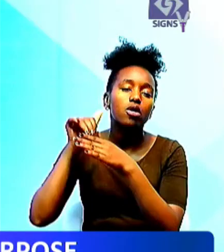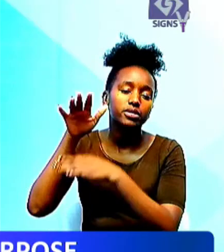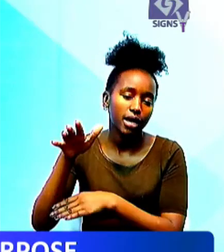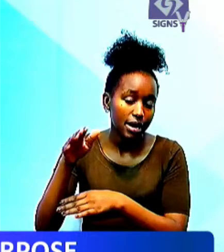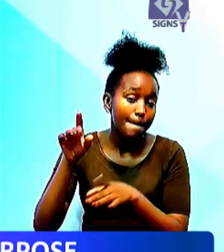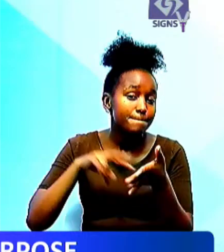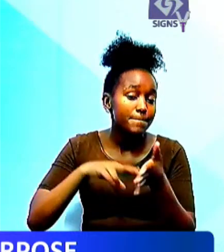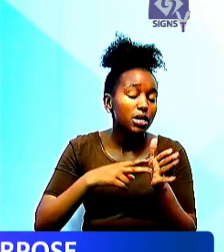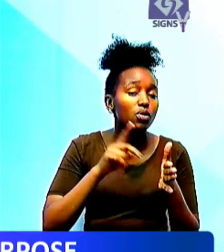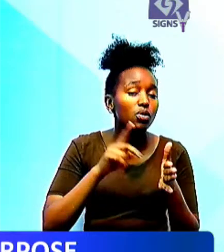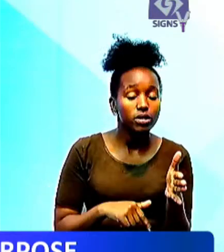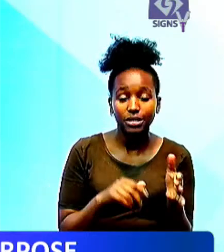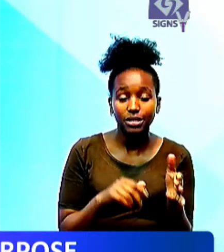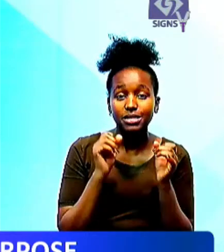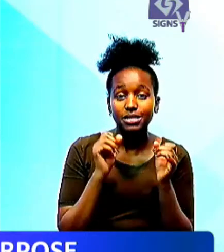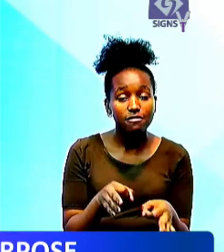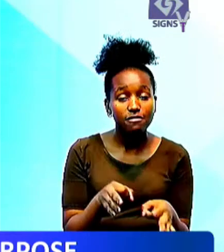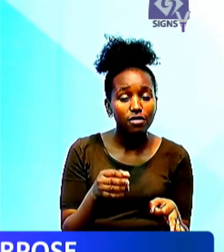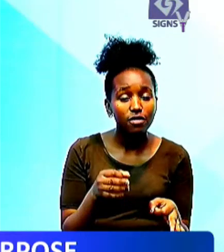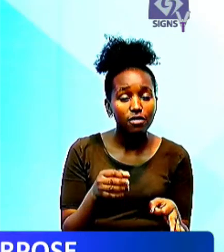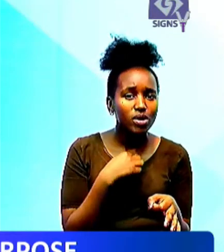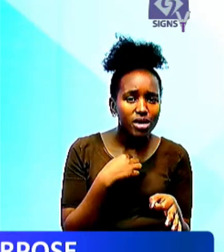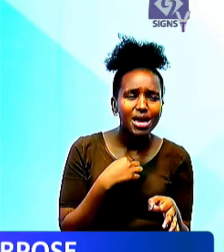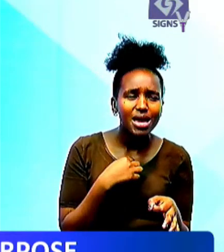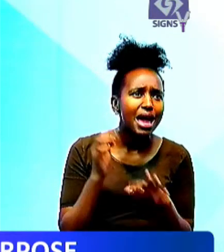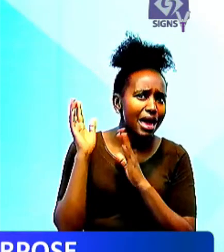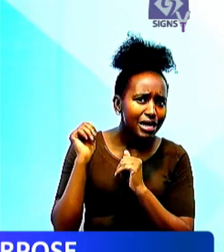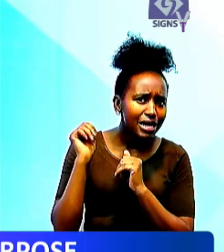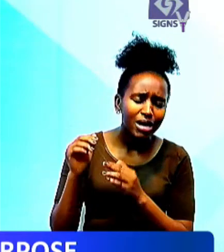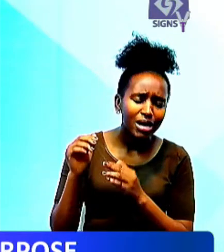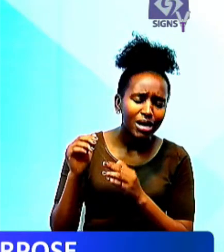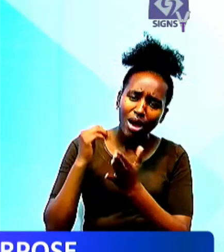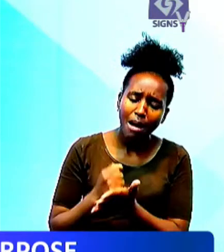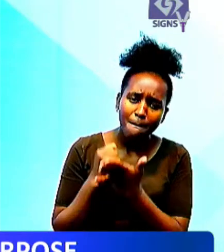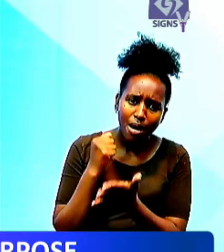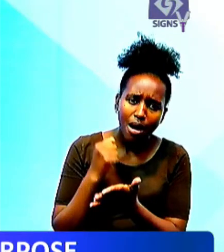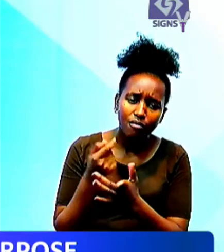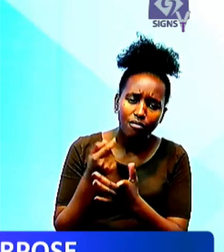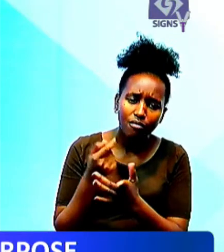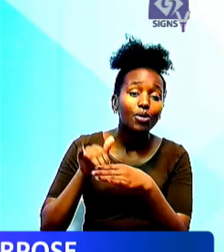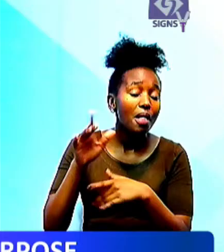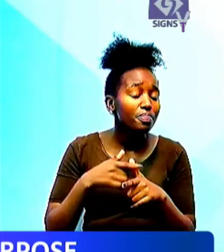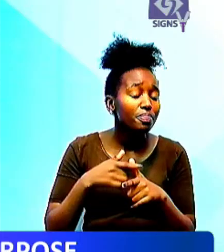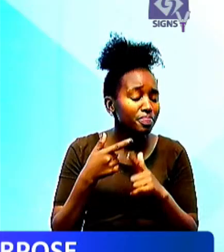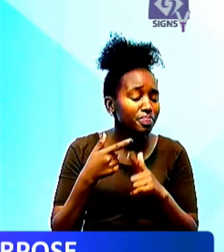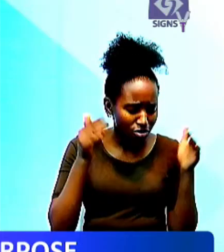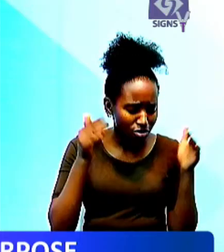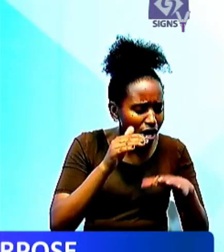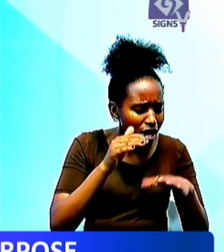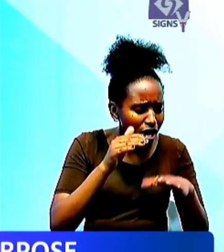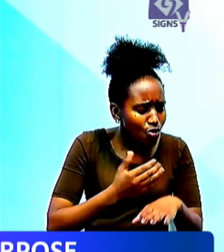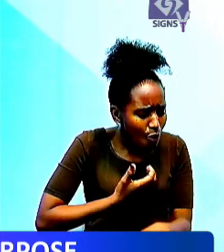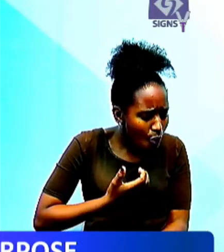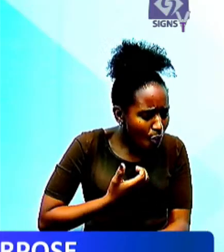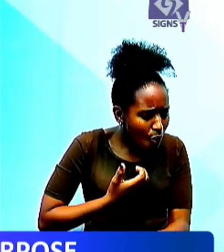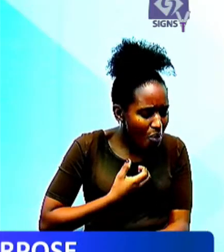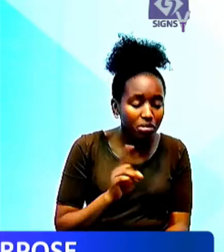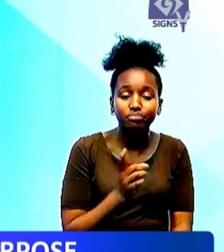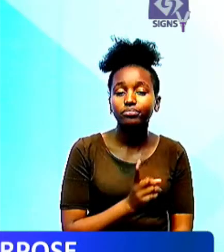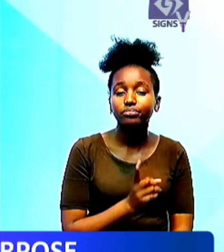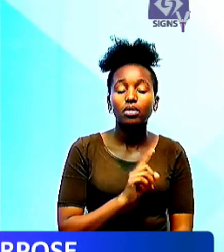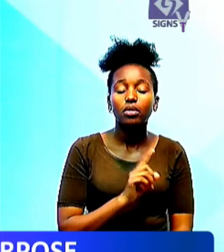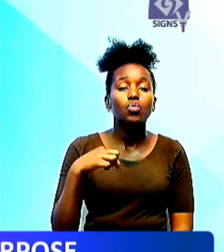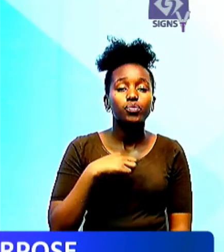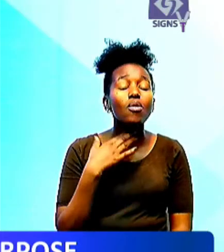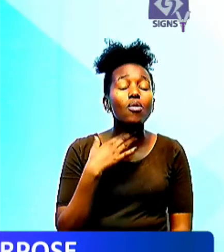much from outside, we don't realize the potential we have. How can we come together and even look our pension industry to fund our